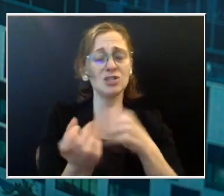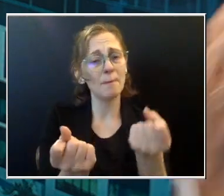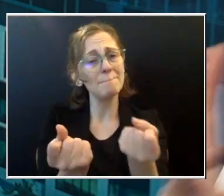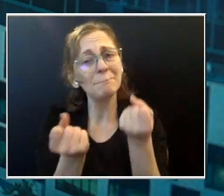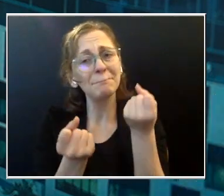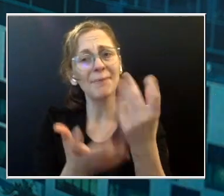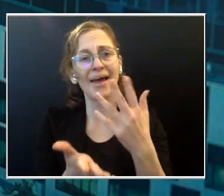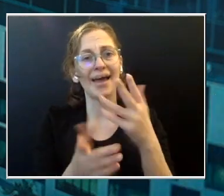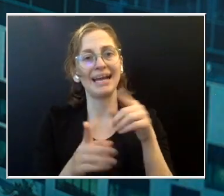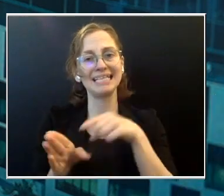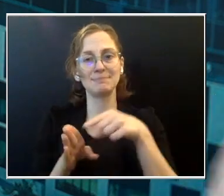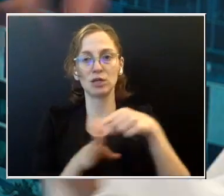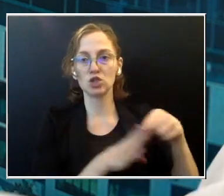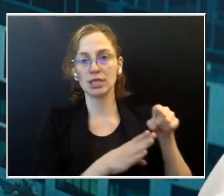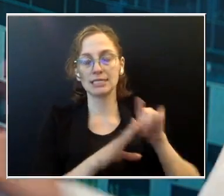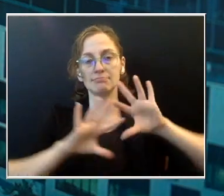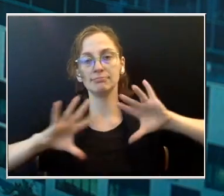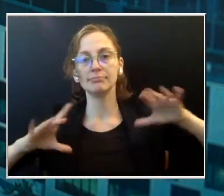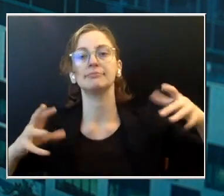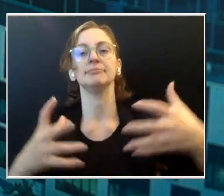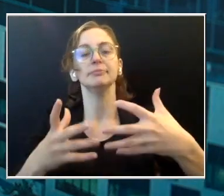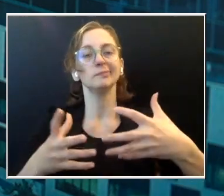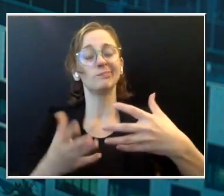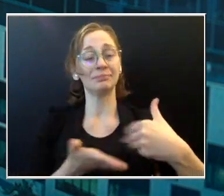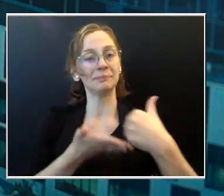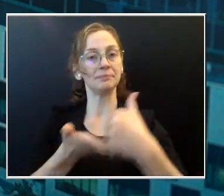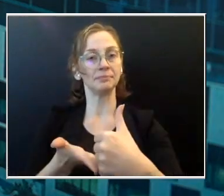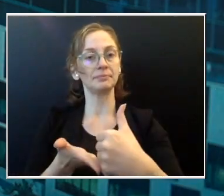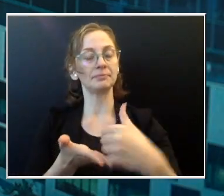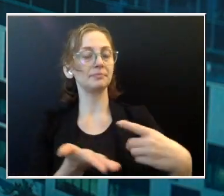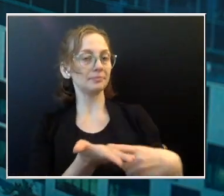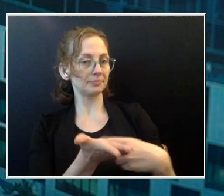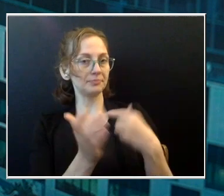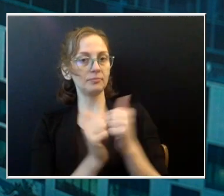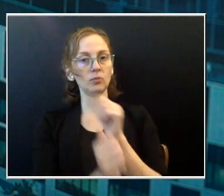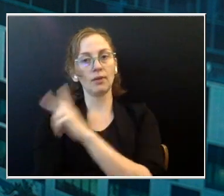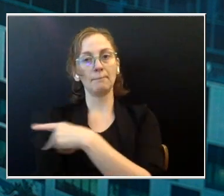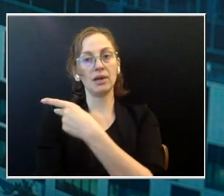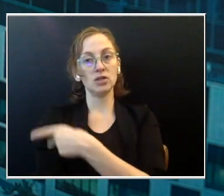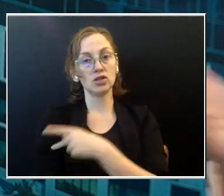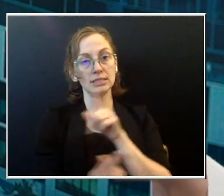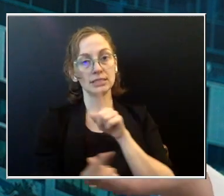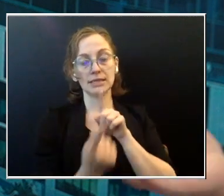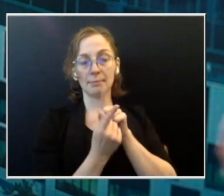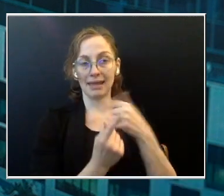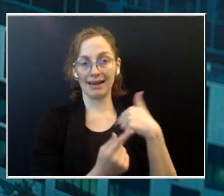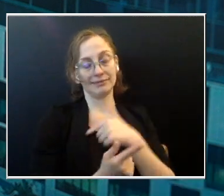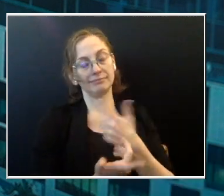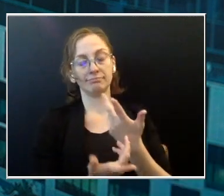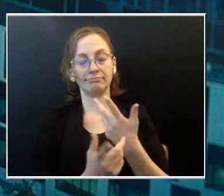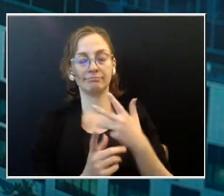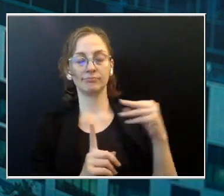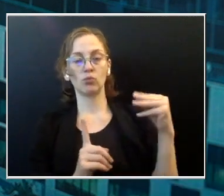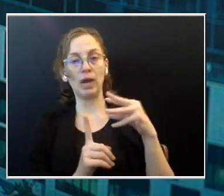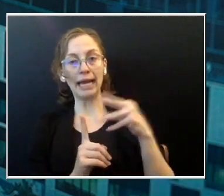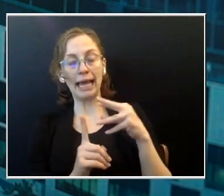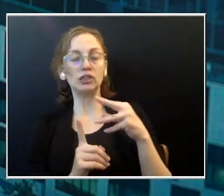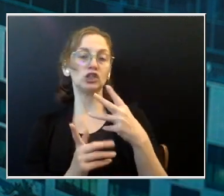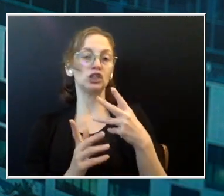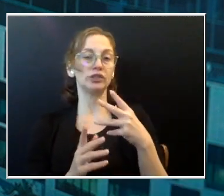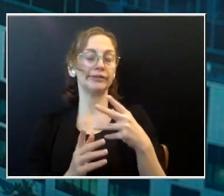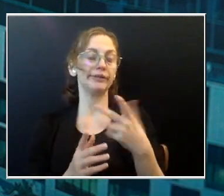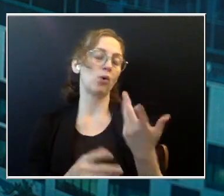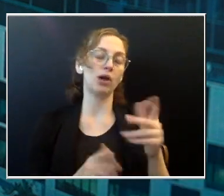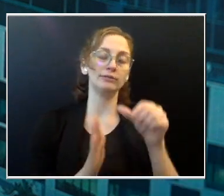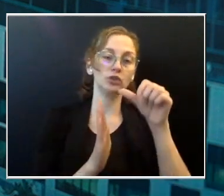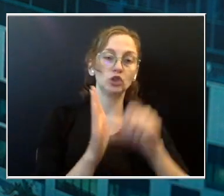they get with one of us as a surgeon or as a radiation oncologist, and we might be the face of their team. But really what people like Claudia highlight, I think,